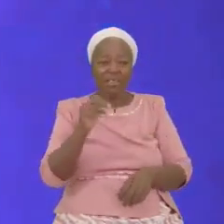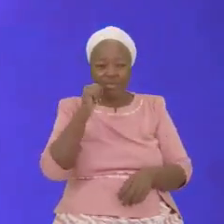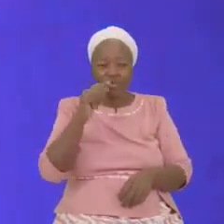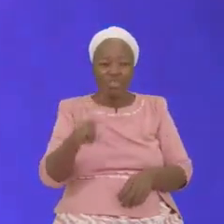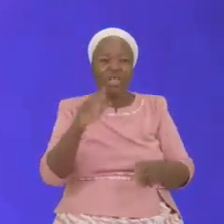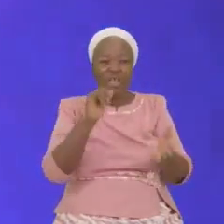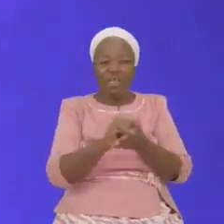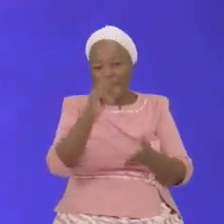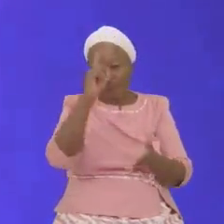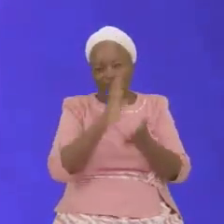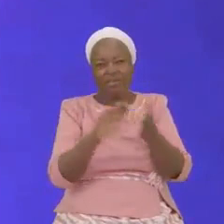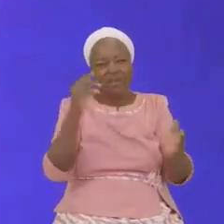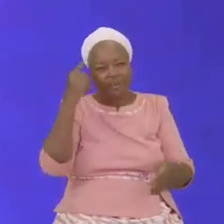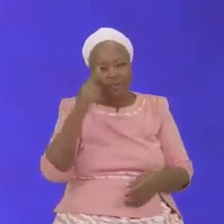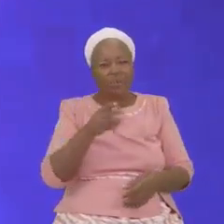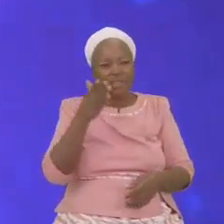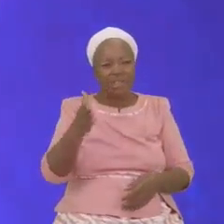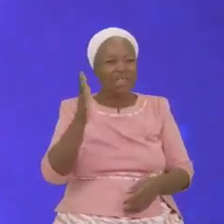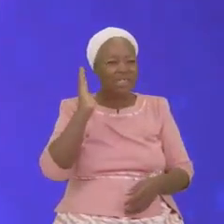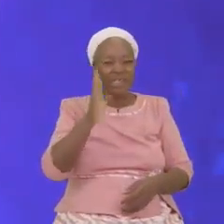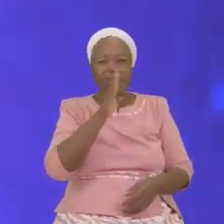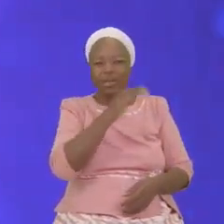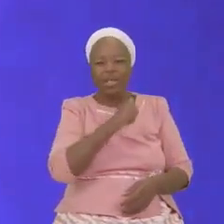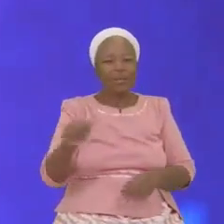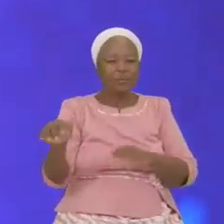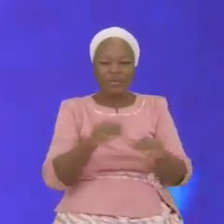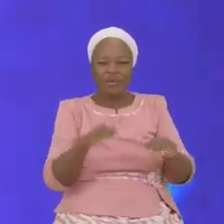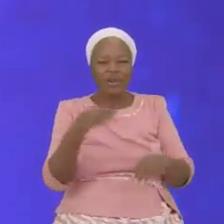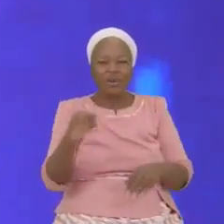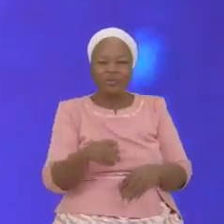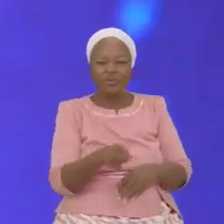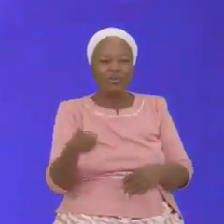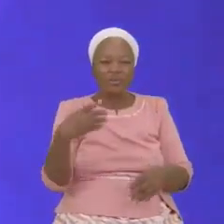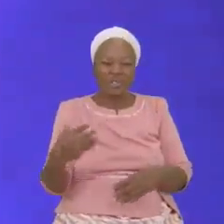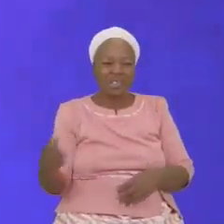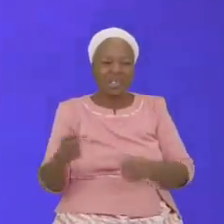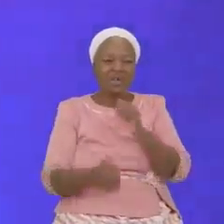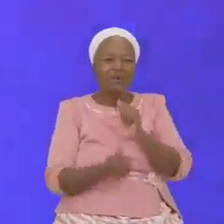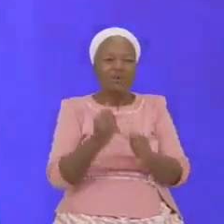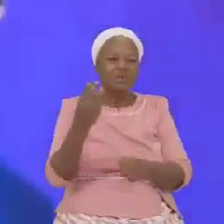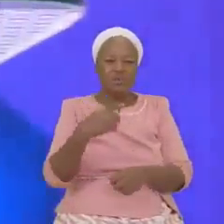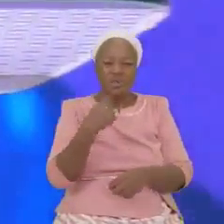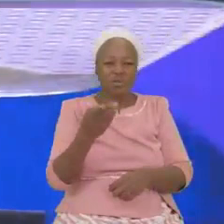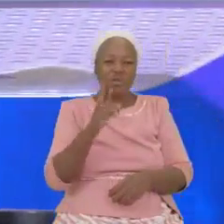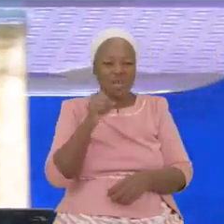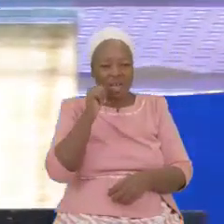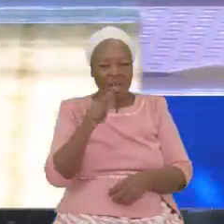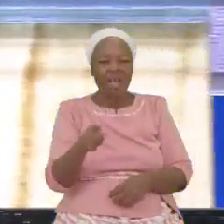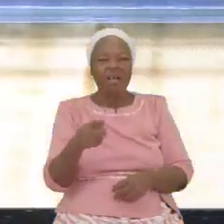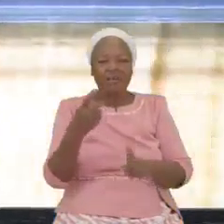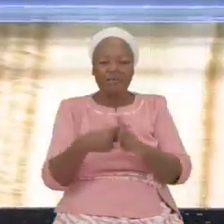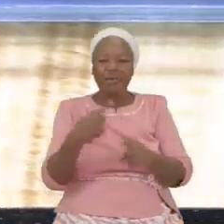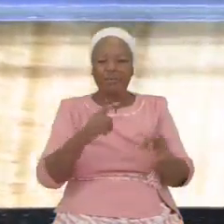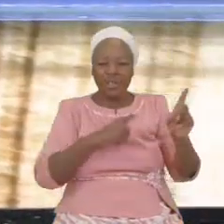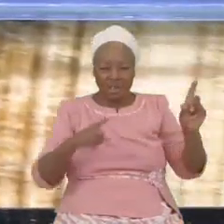believed, for there shall be a performance of those things which were told her from